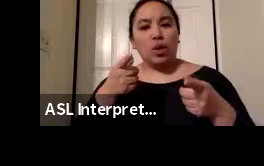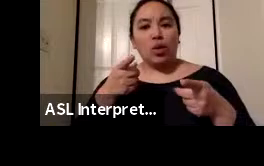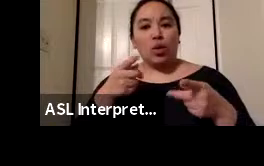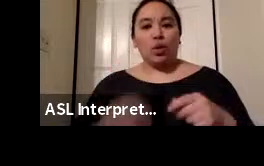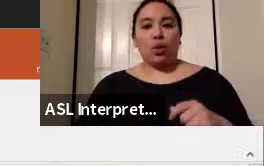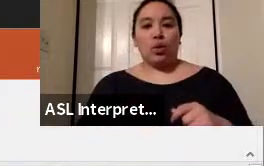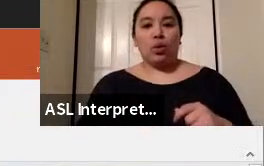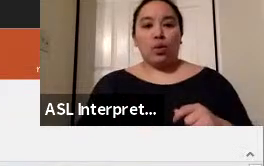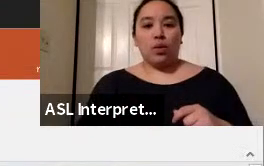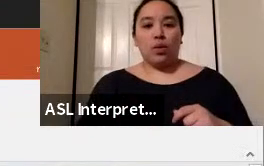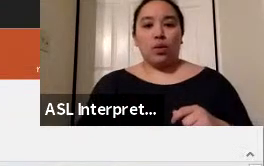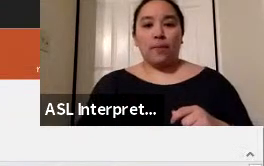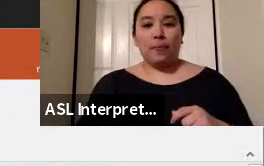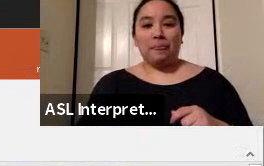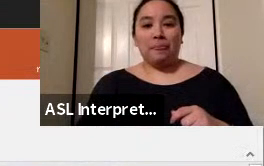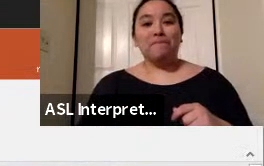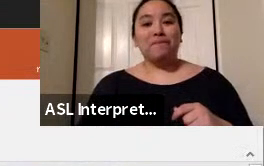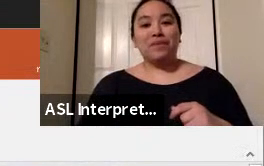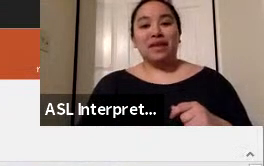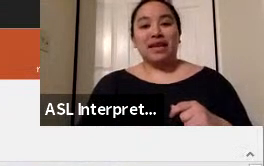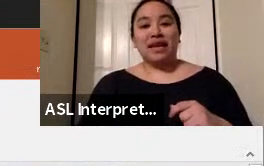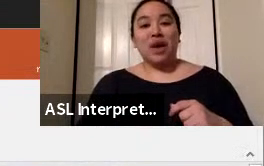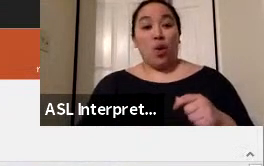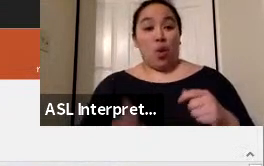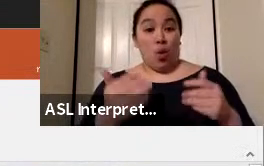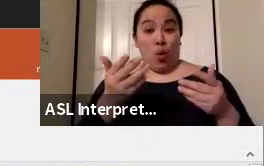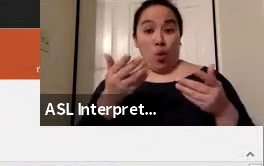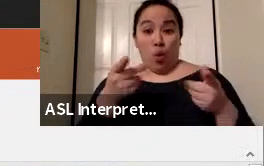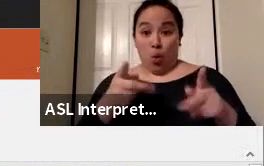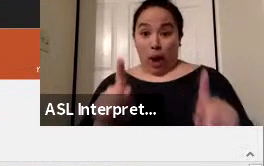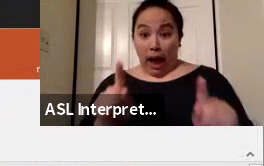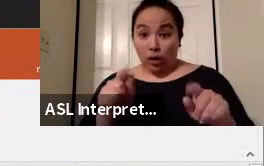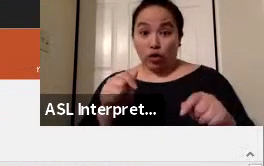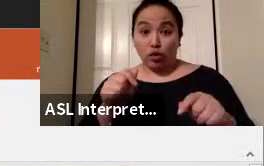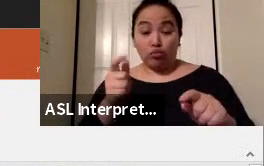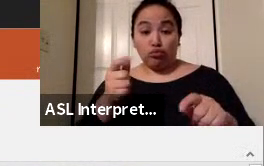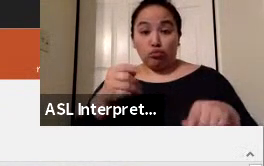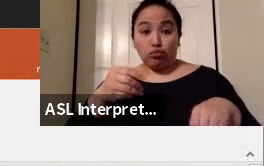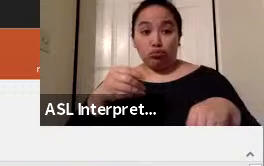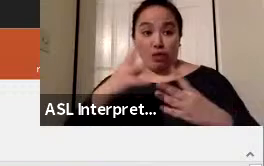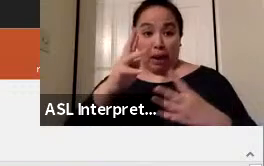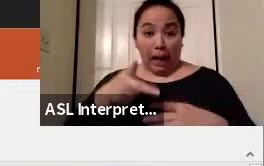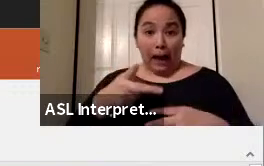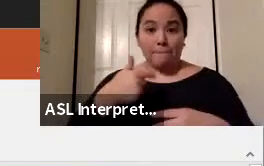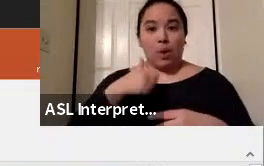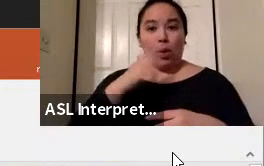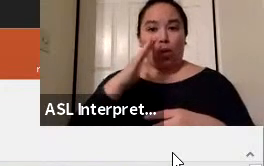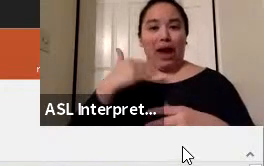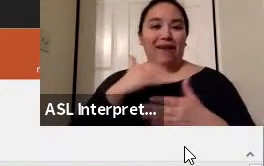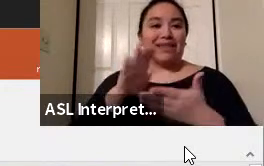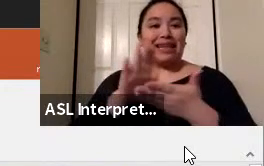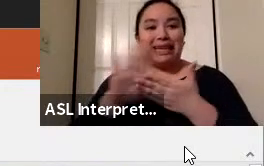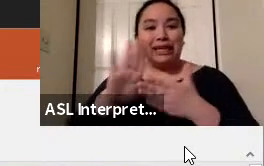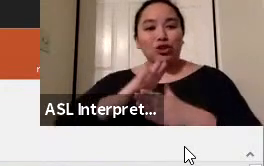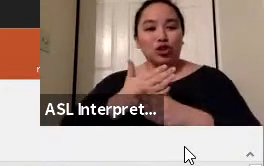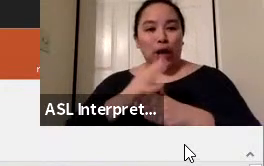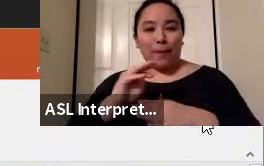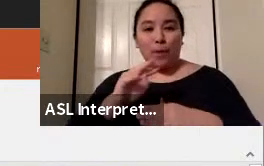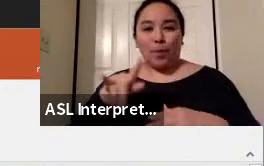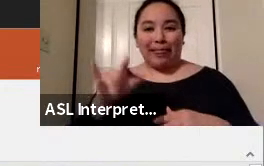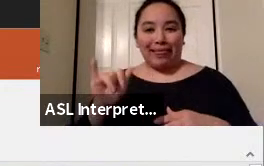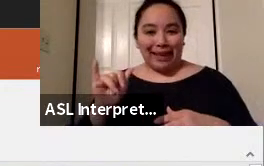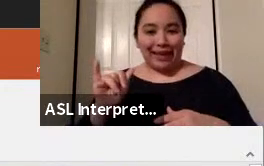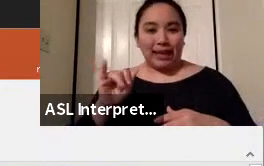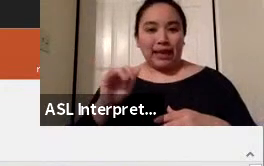will remind everyone that I'm providing an update tonight on the Clean Shared Mobility Network, which is project number